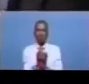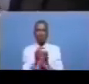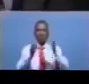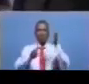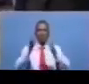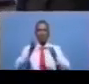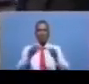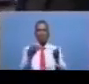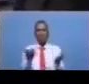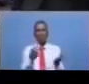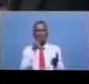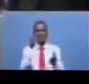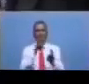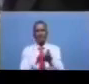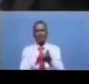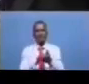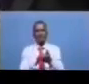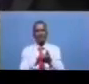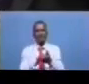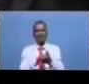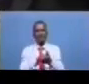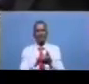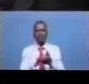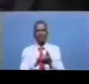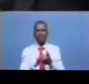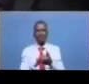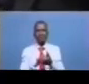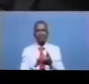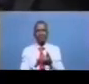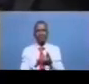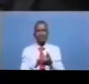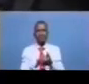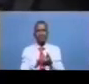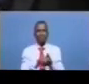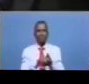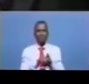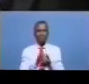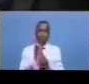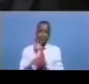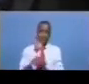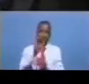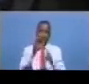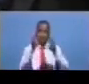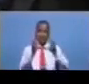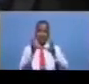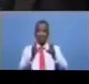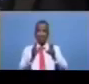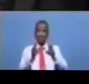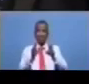court also says and agrees with the respondents that your review application was simply